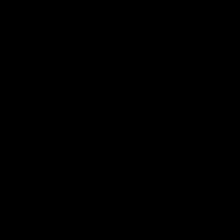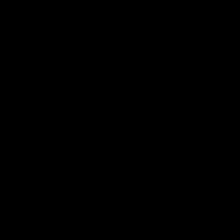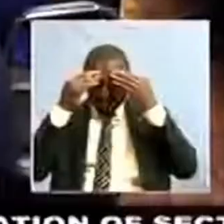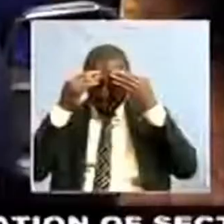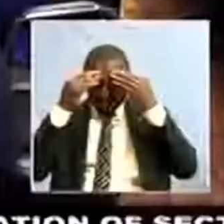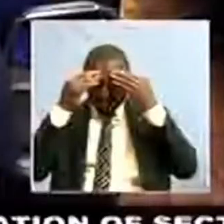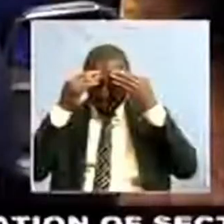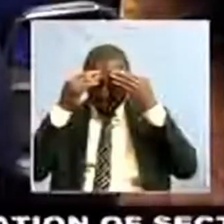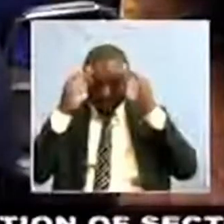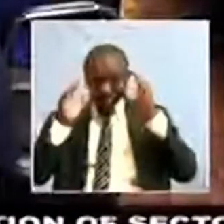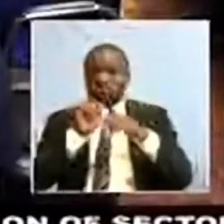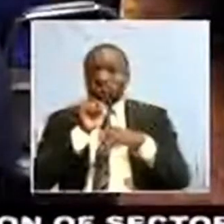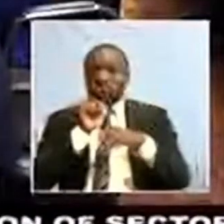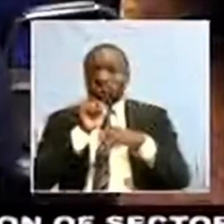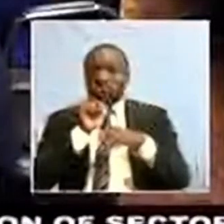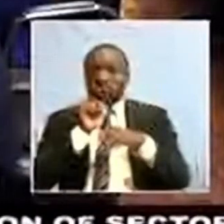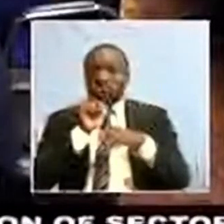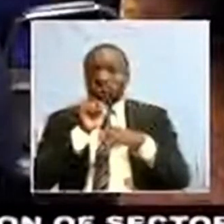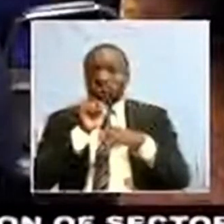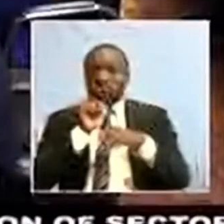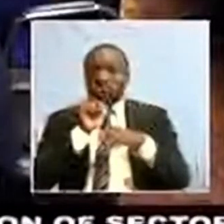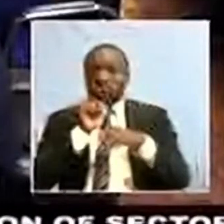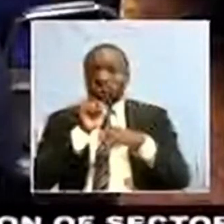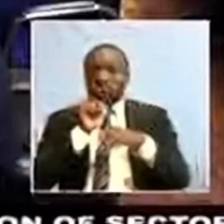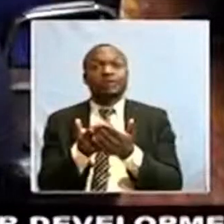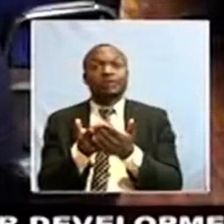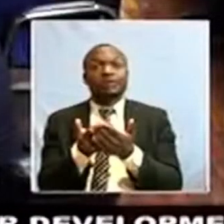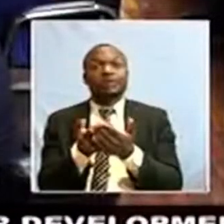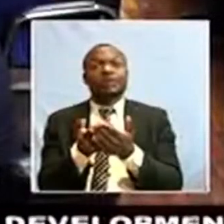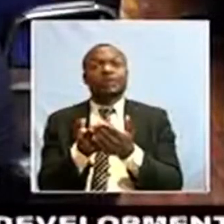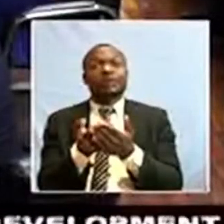that you are not trained on.